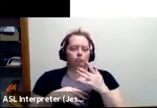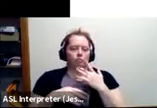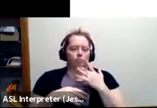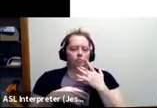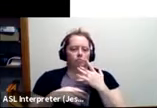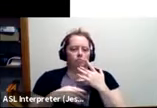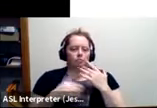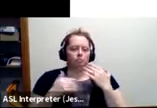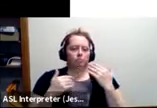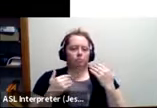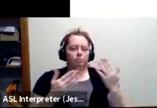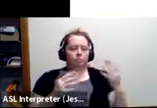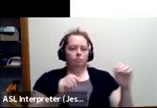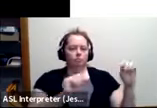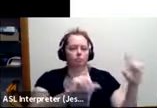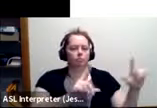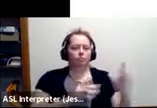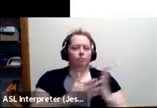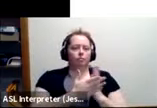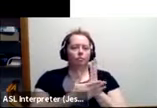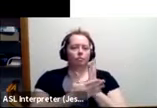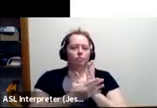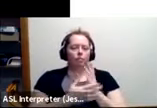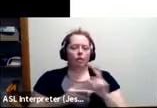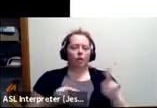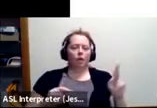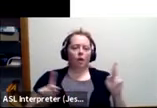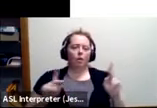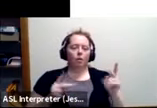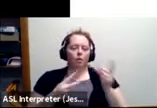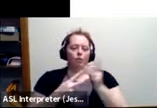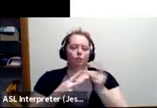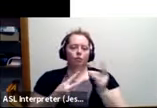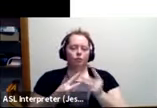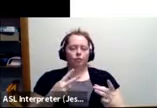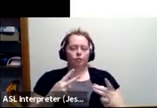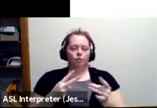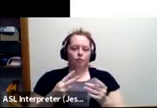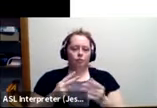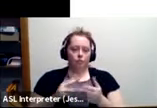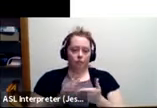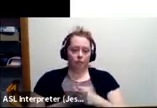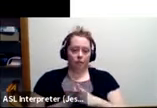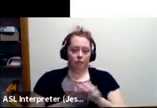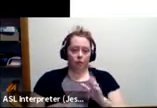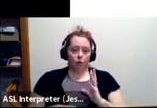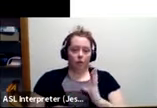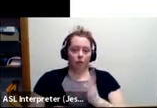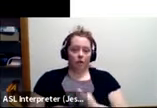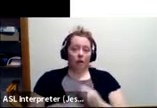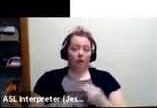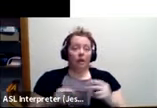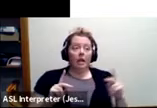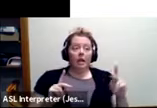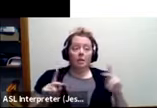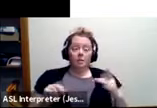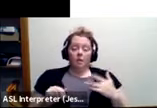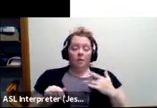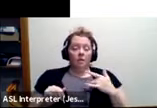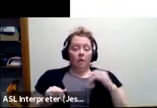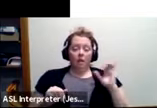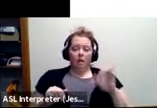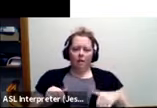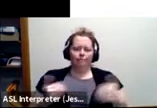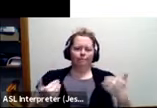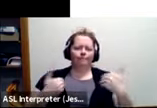All right. So people choose to be transgender. Trans and non-binary youth have feelings at a very early age. I had feelings